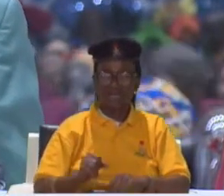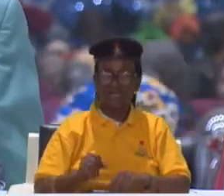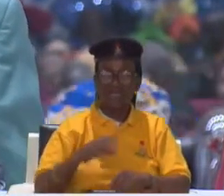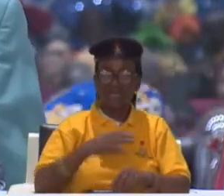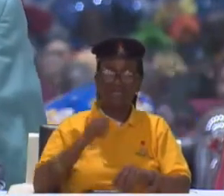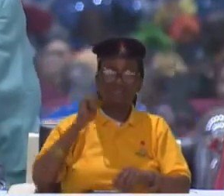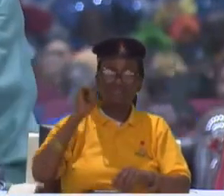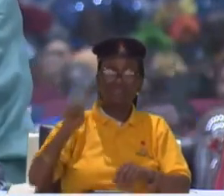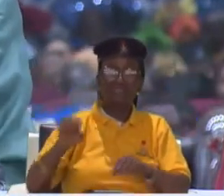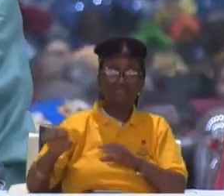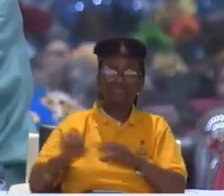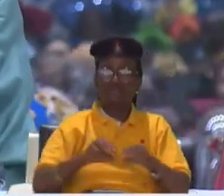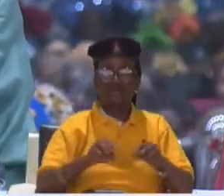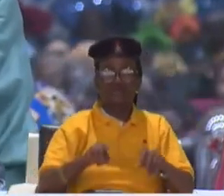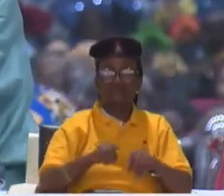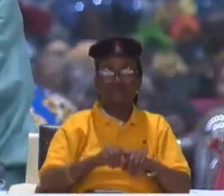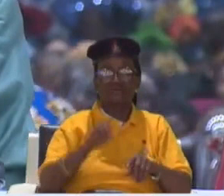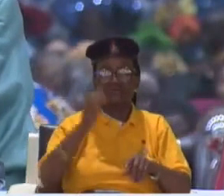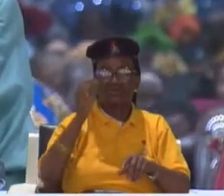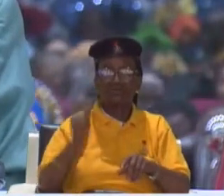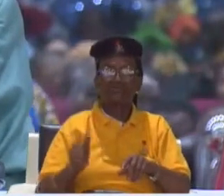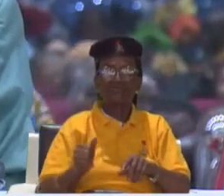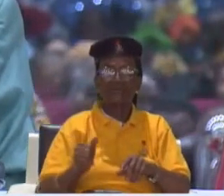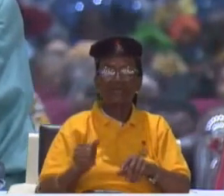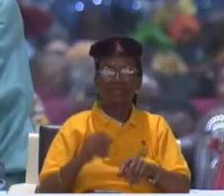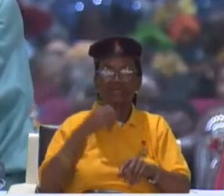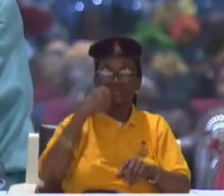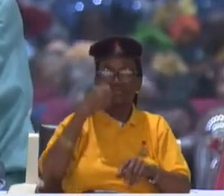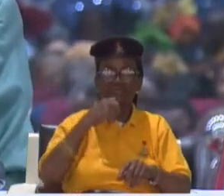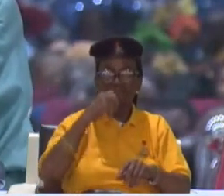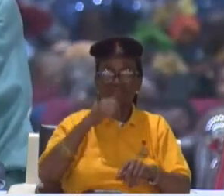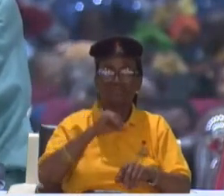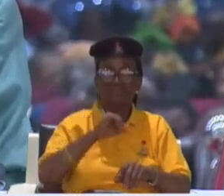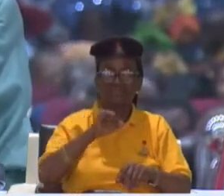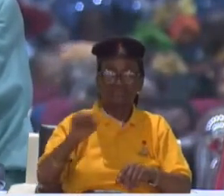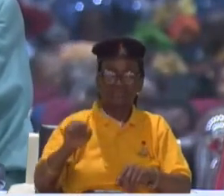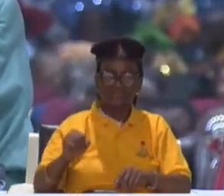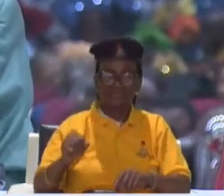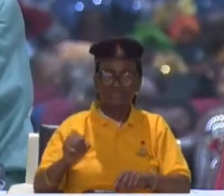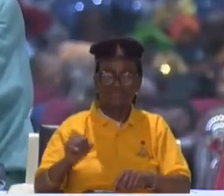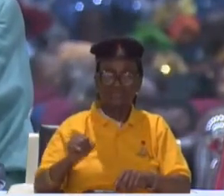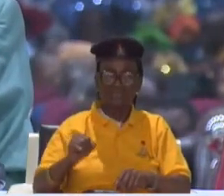does so by speaking.